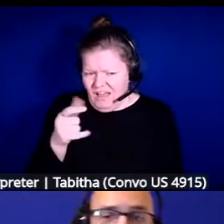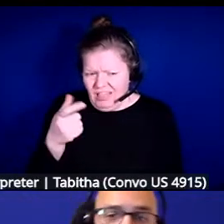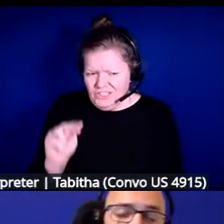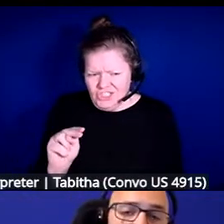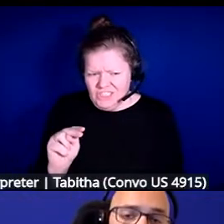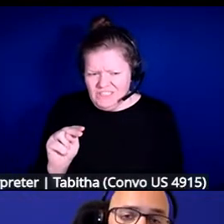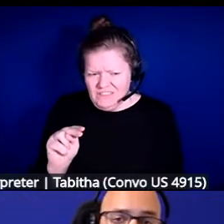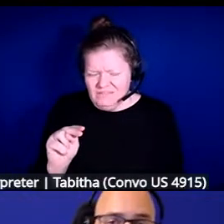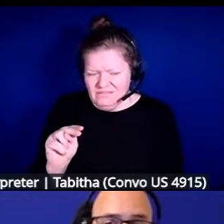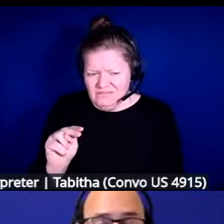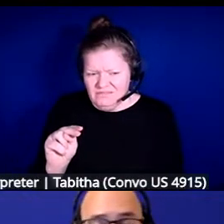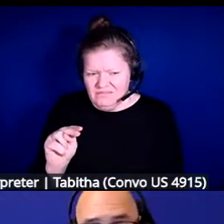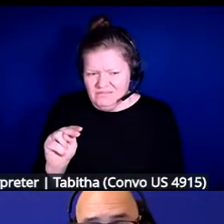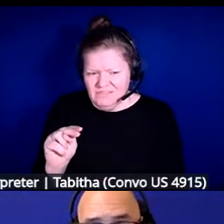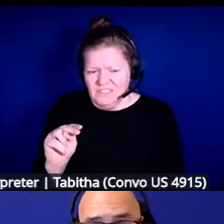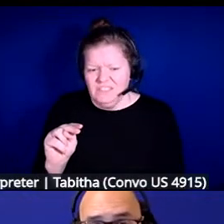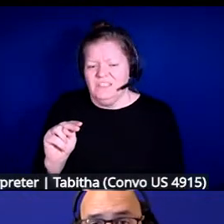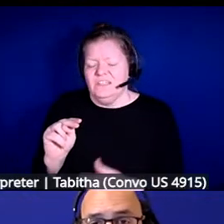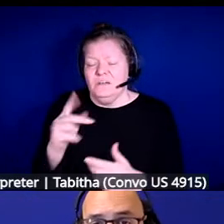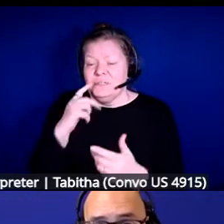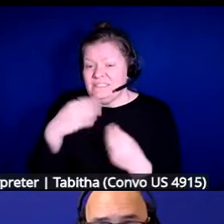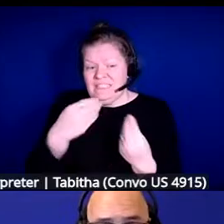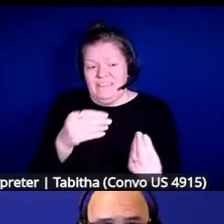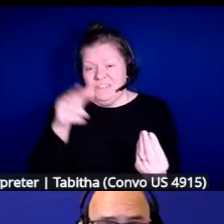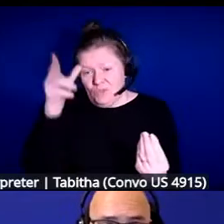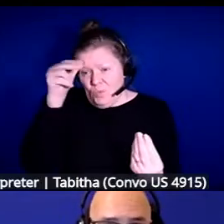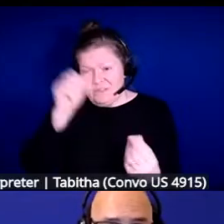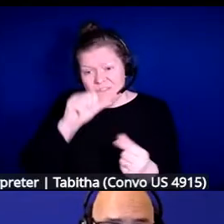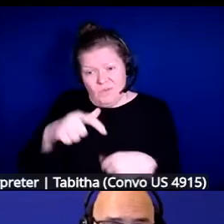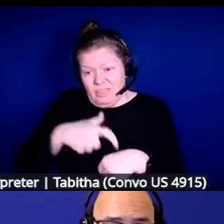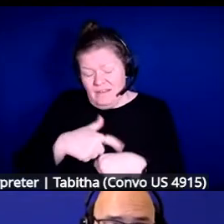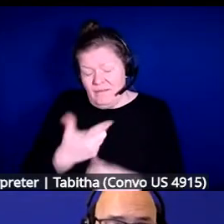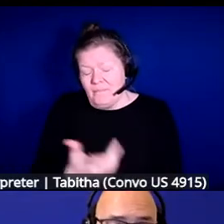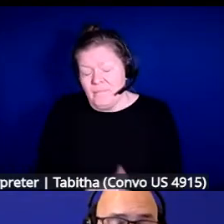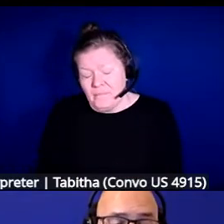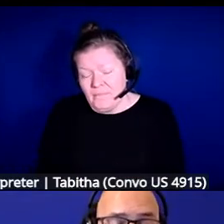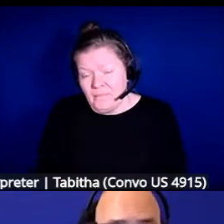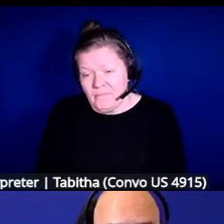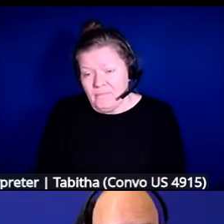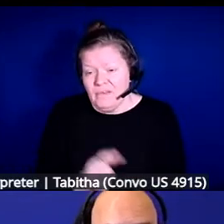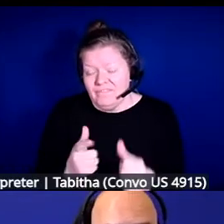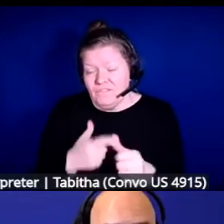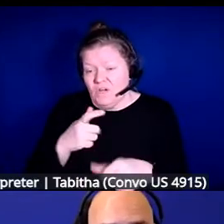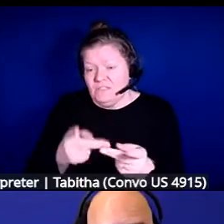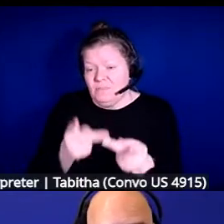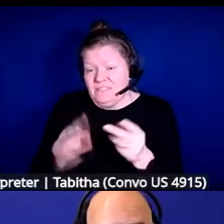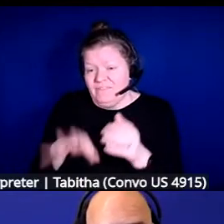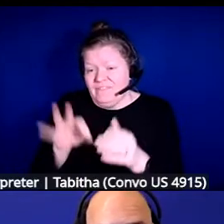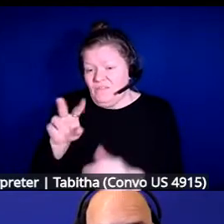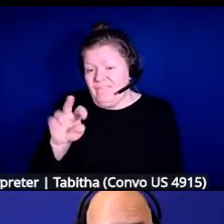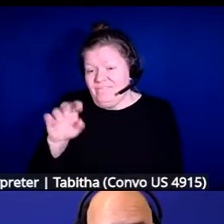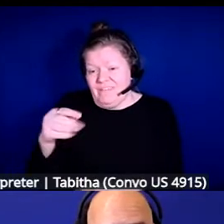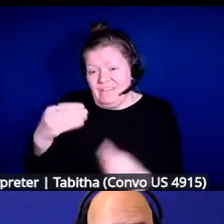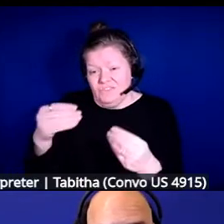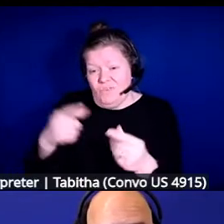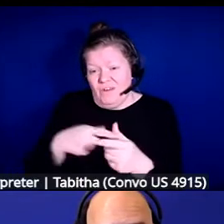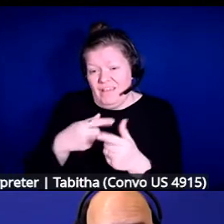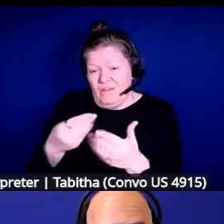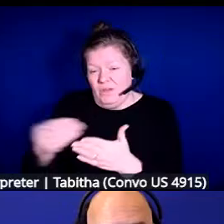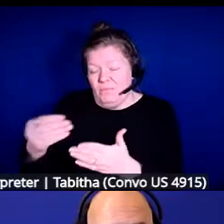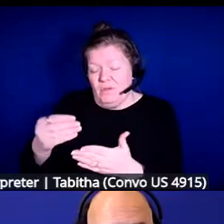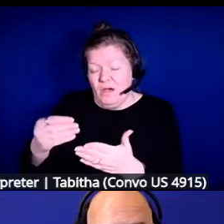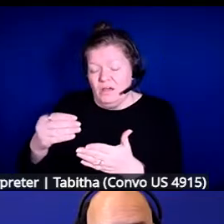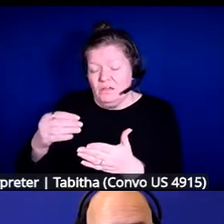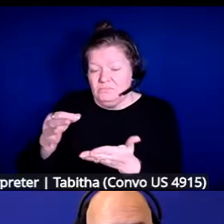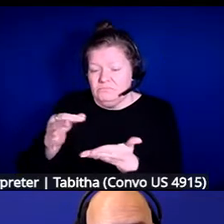think, because they give it to horses all the time. First place we Well, at found it least, was in the vet store, and then we just bought caplets and